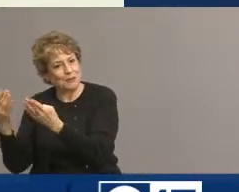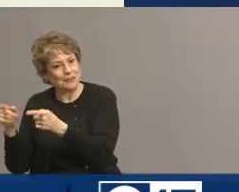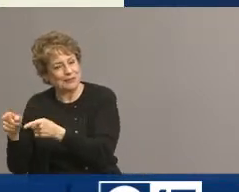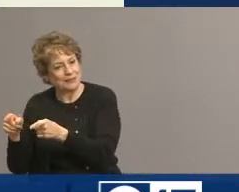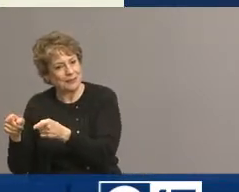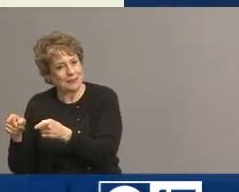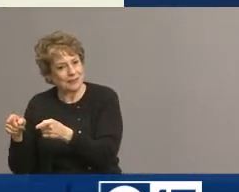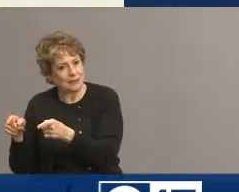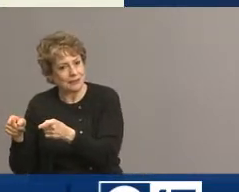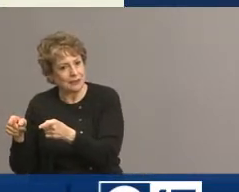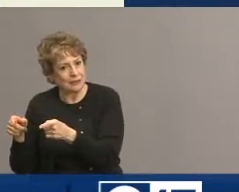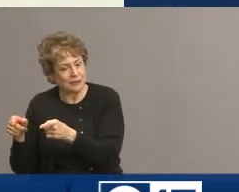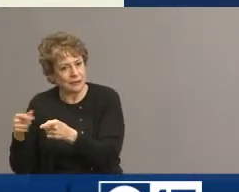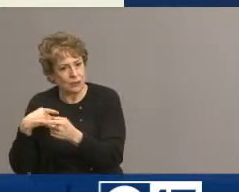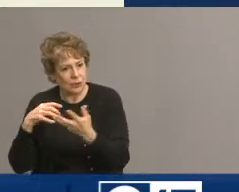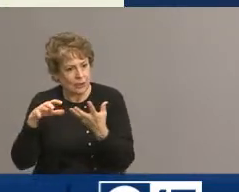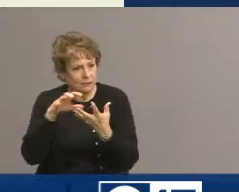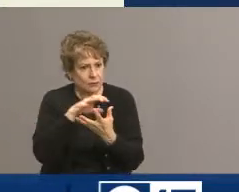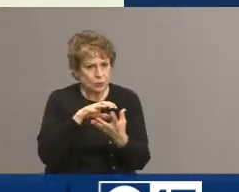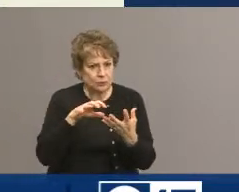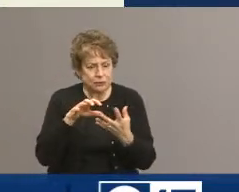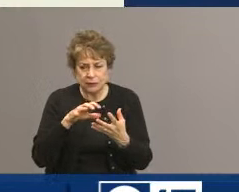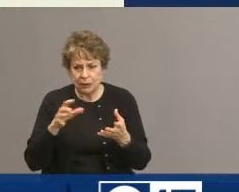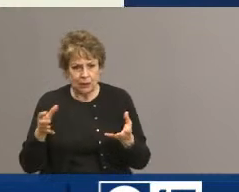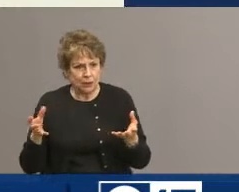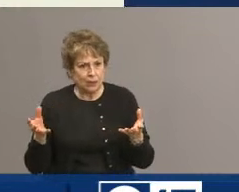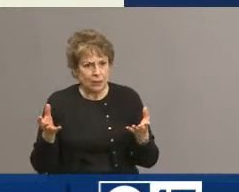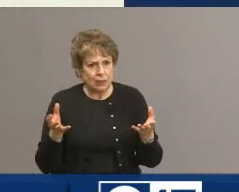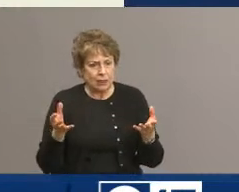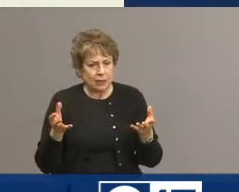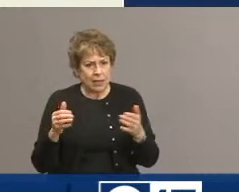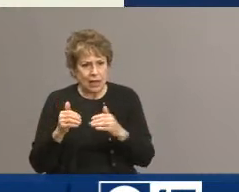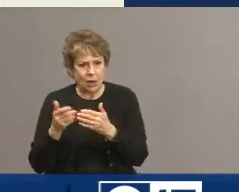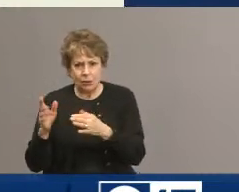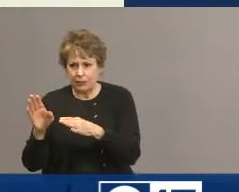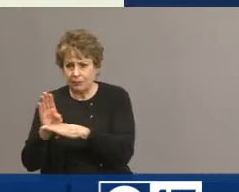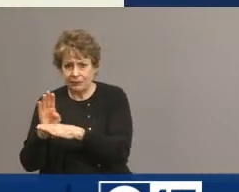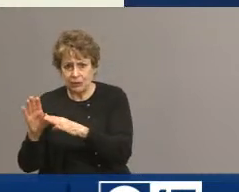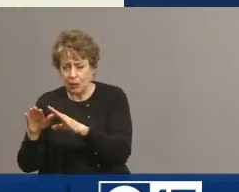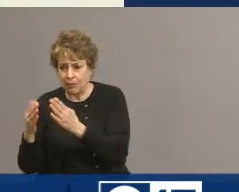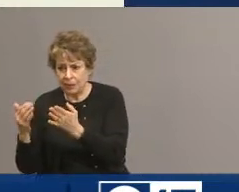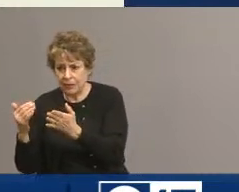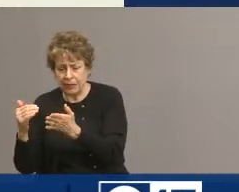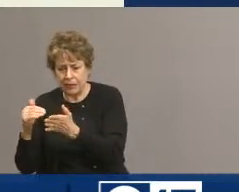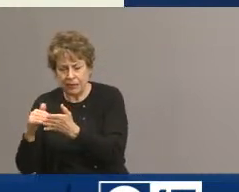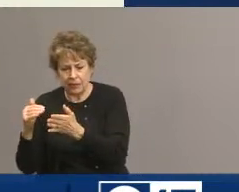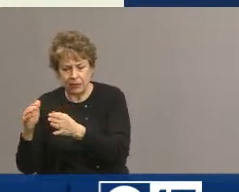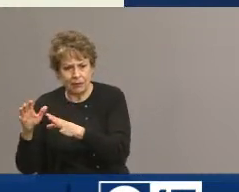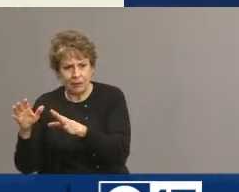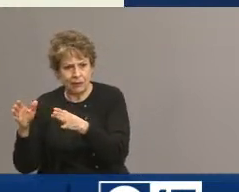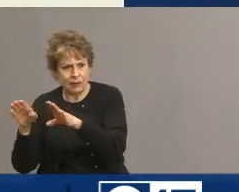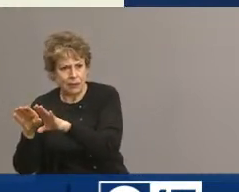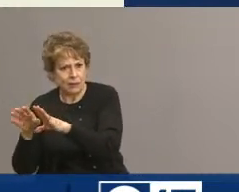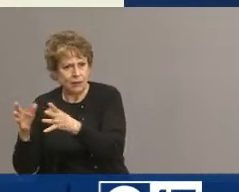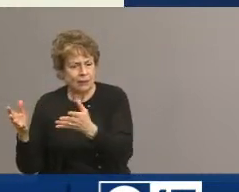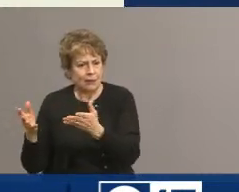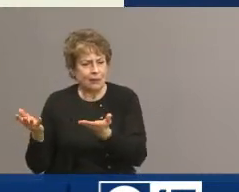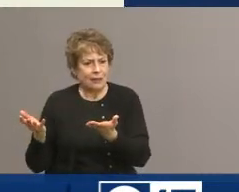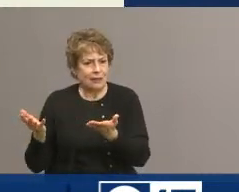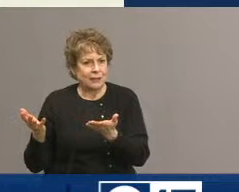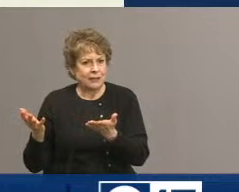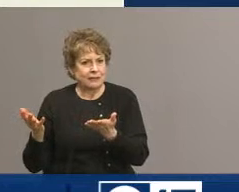those businesses reopened. We adjusted that around masks because we wanted to